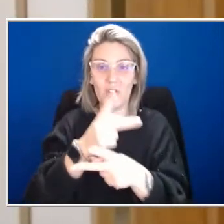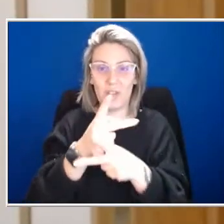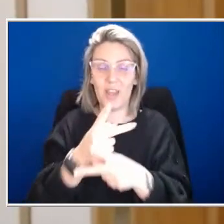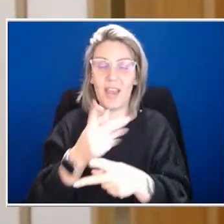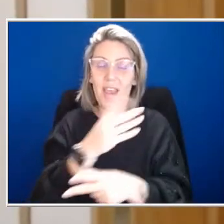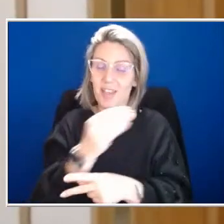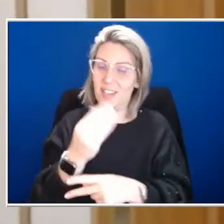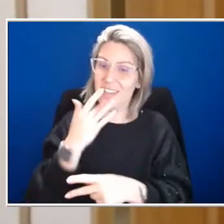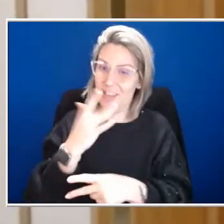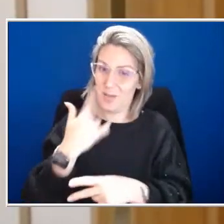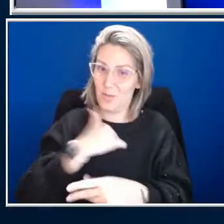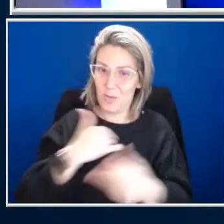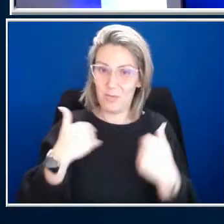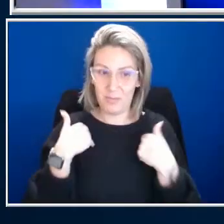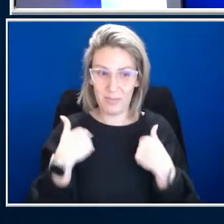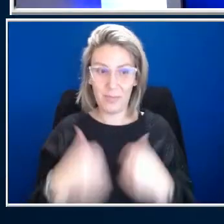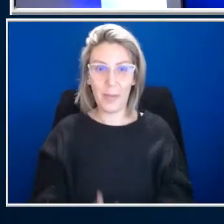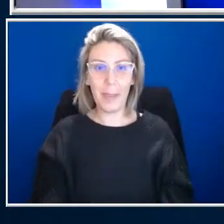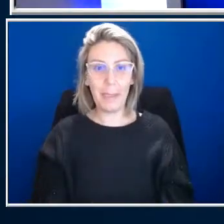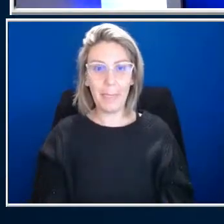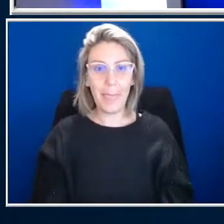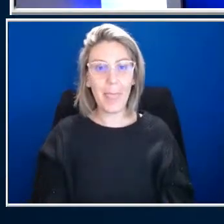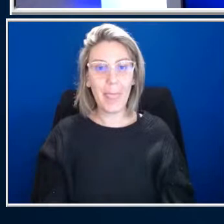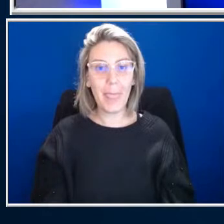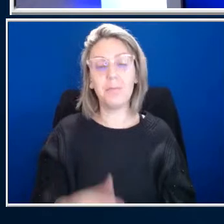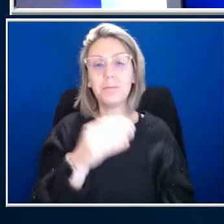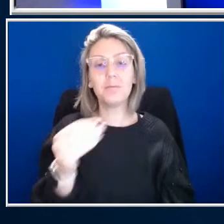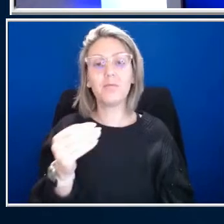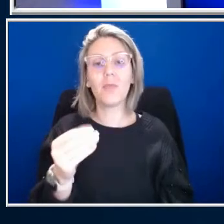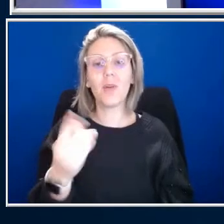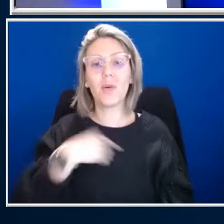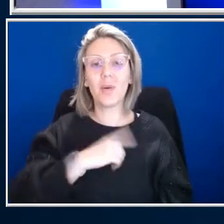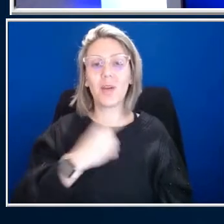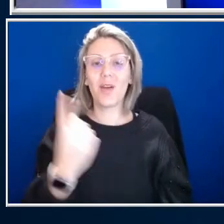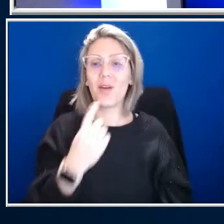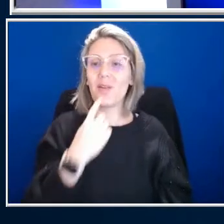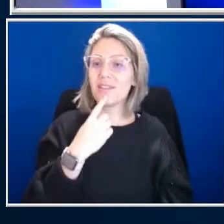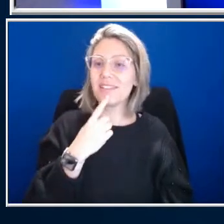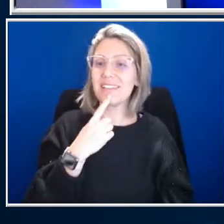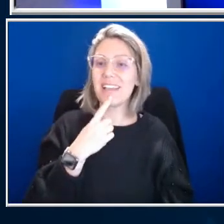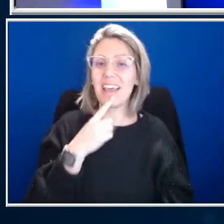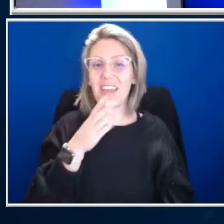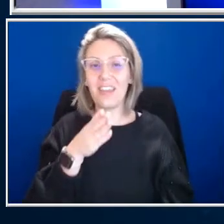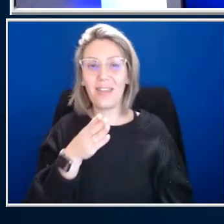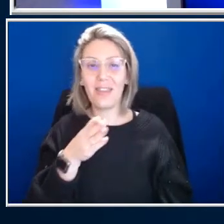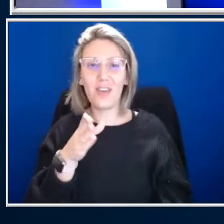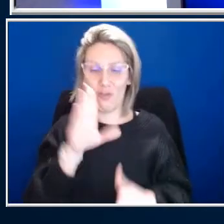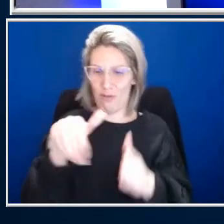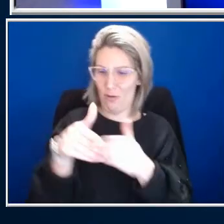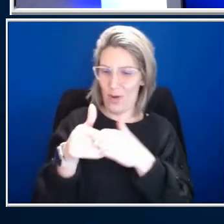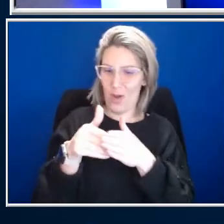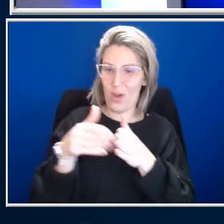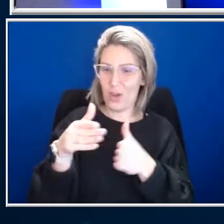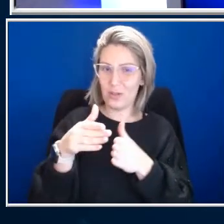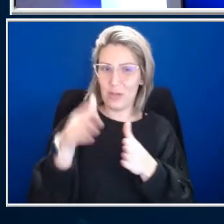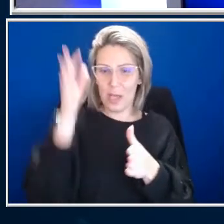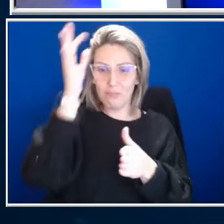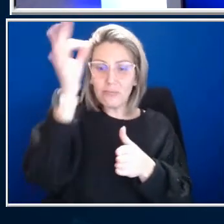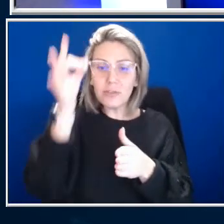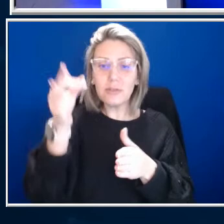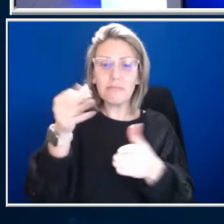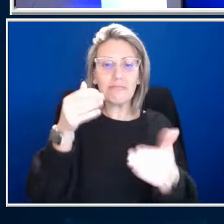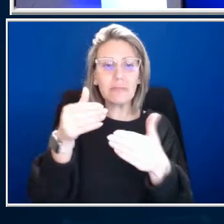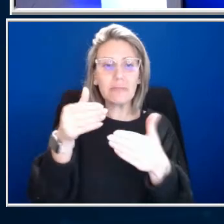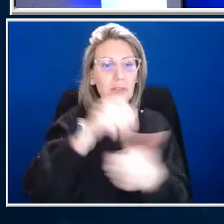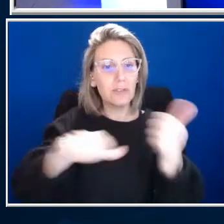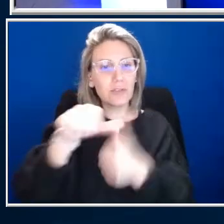it. And we have it, and we always say they're kind of down the hall, so to speak, where you can all be talking to each other. Dr. Vidic, kind of add into